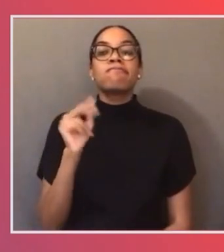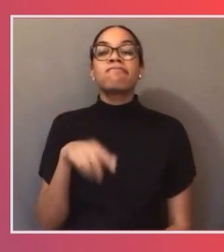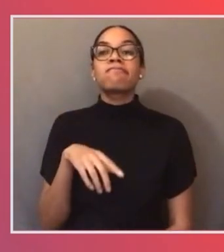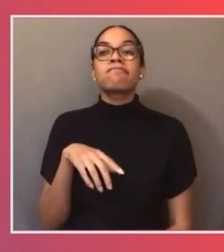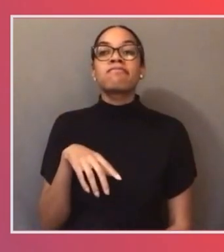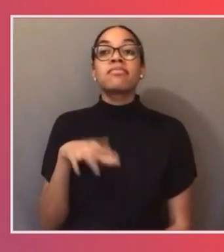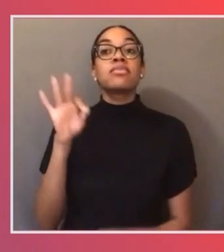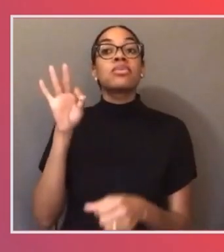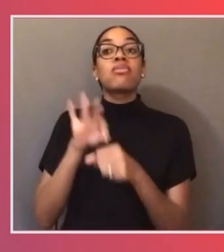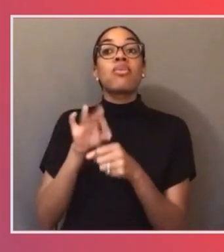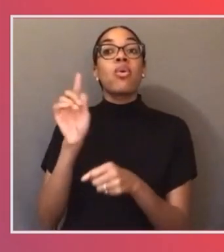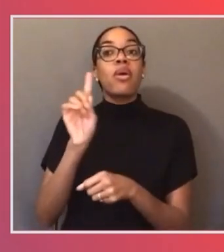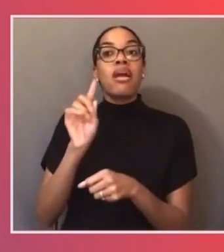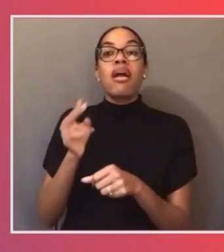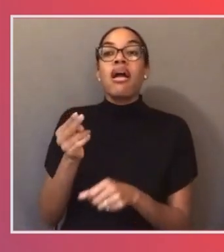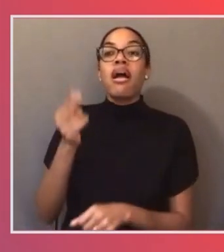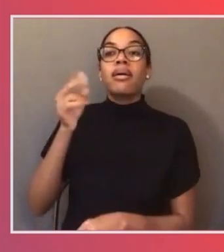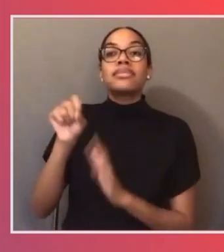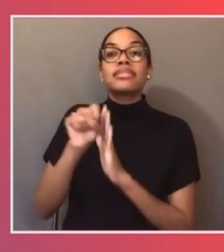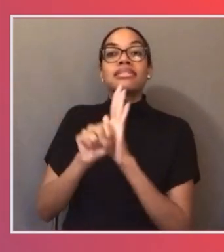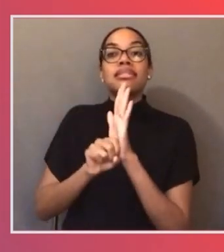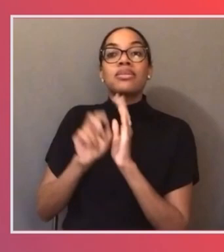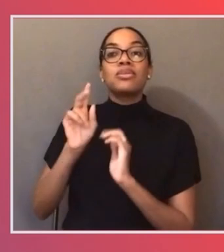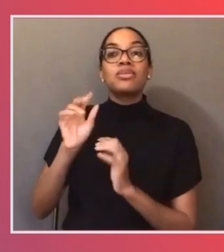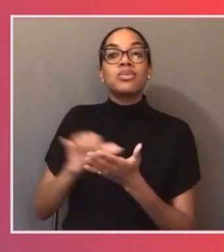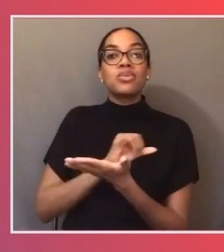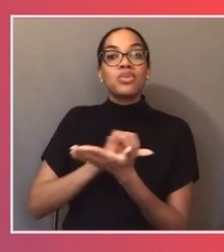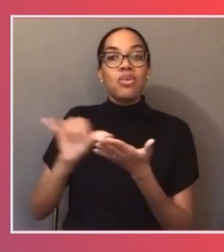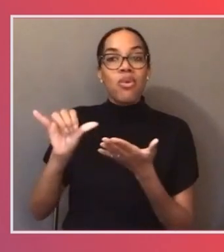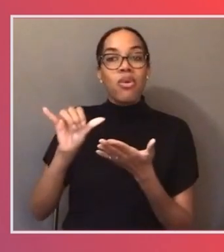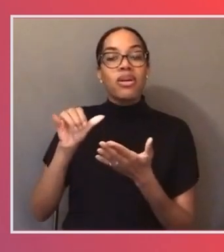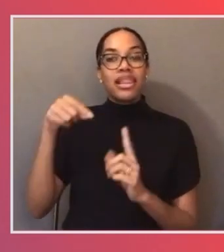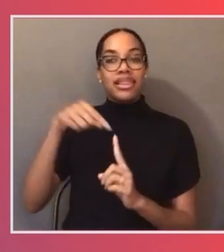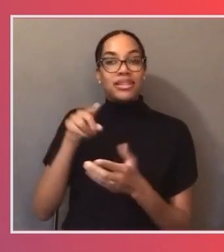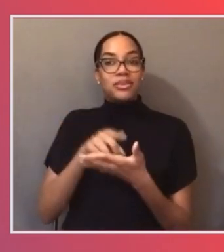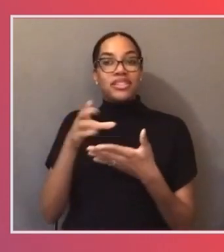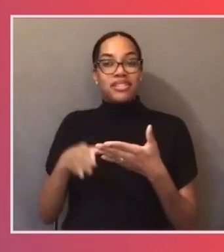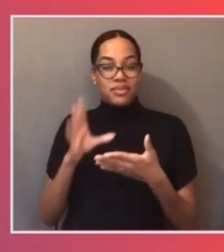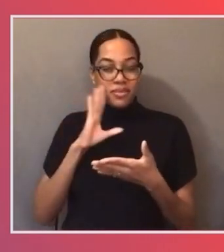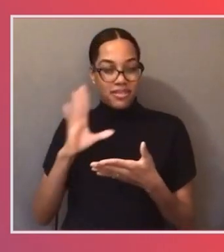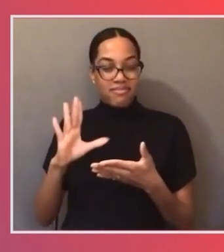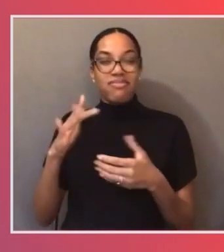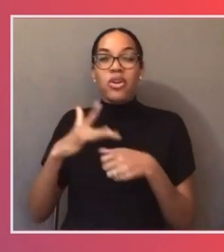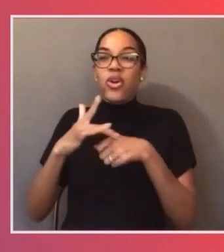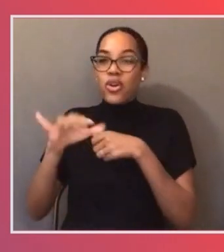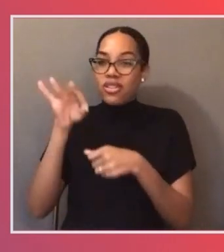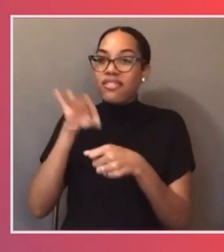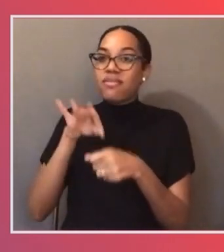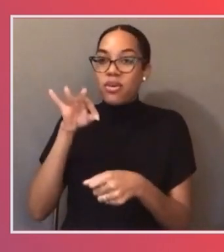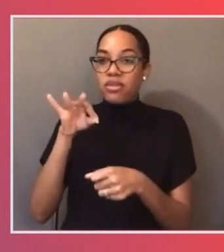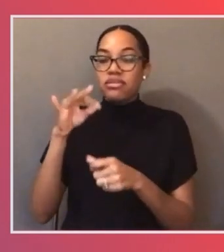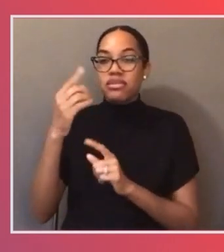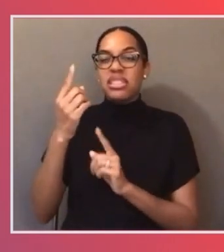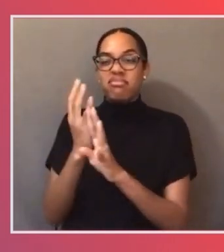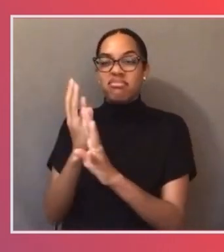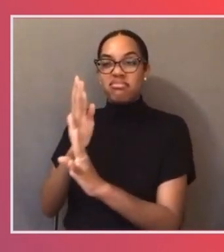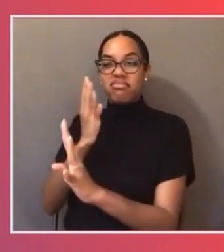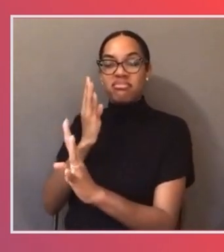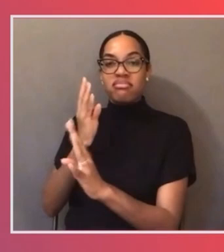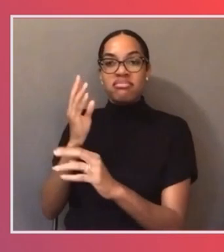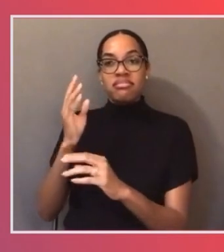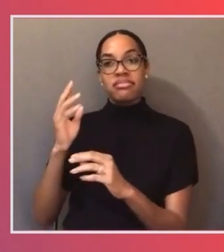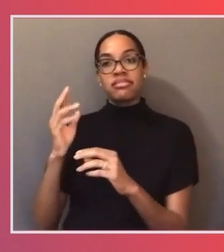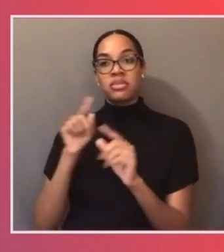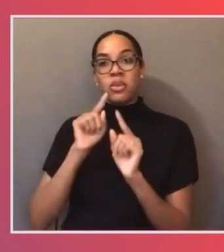doing early voting, and I'm doing voting in person. I wanted to go and actually do it in person, and so that starts